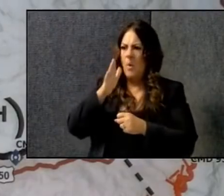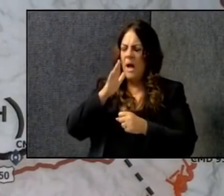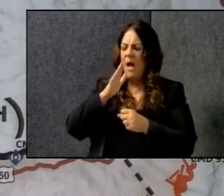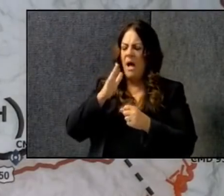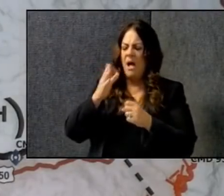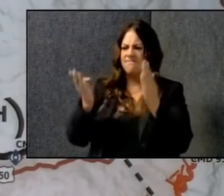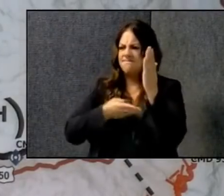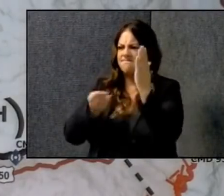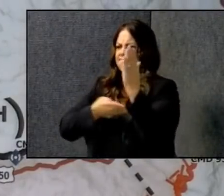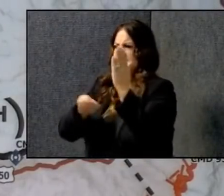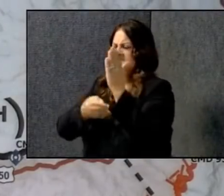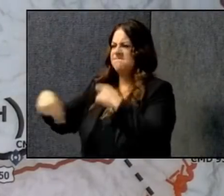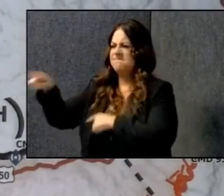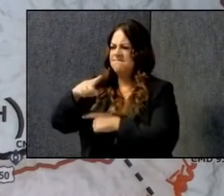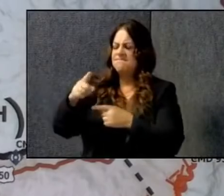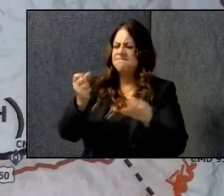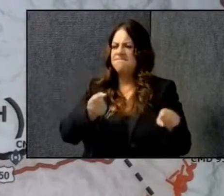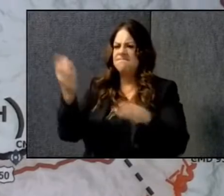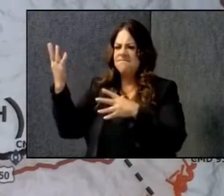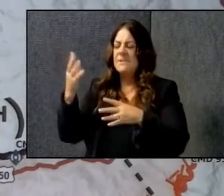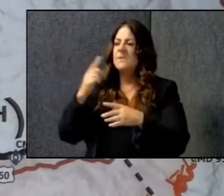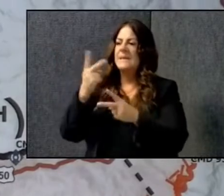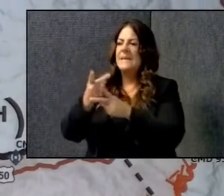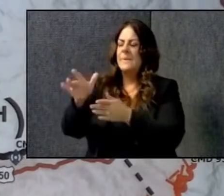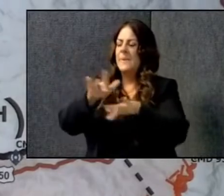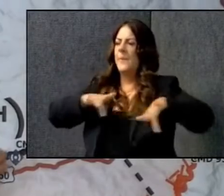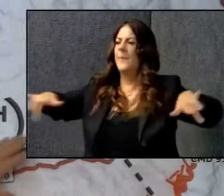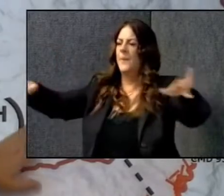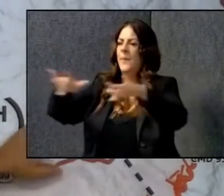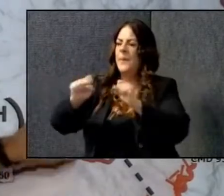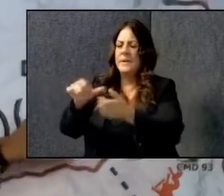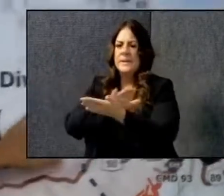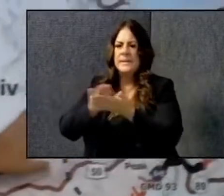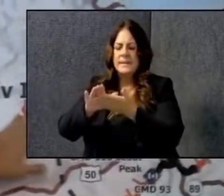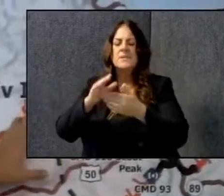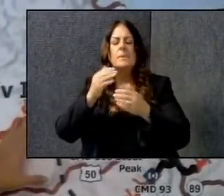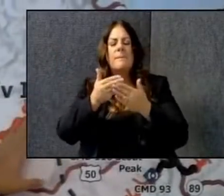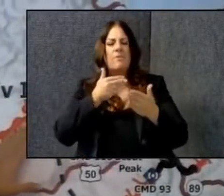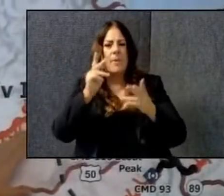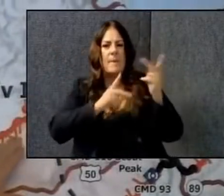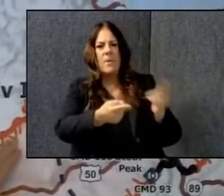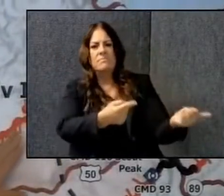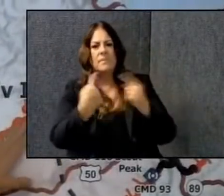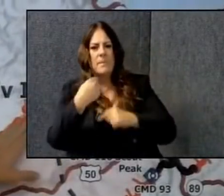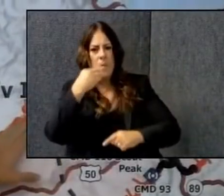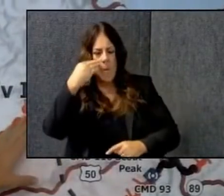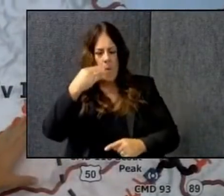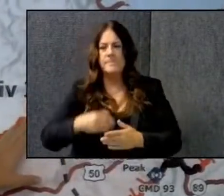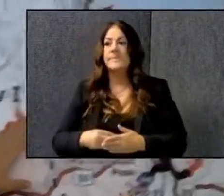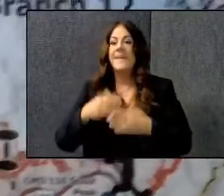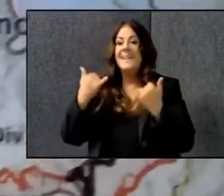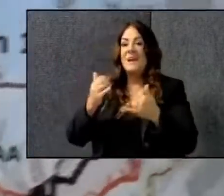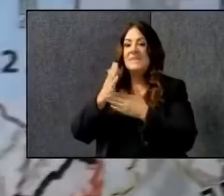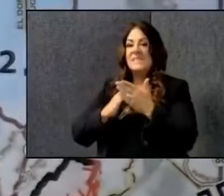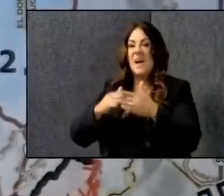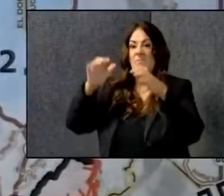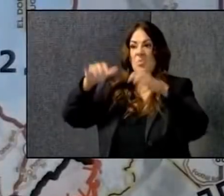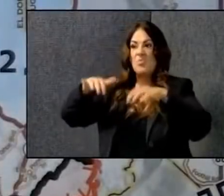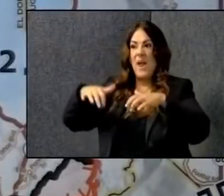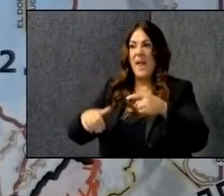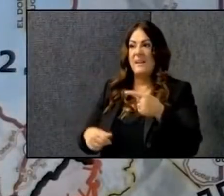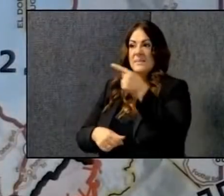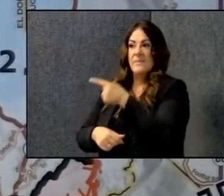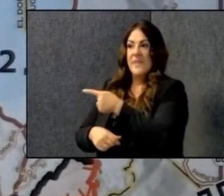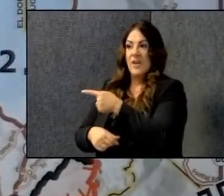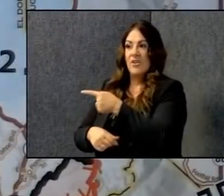can try to get folks back in there as soon as possible. And then coming up into Division India, again, we got some substantial rain up here. I think it was around 2/10